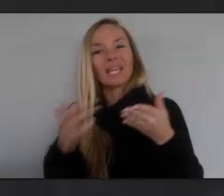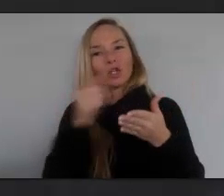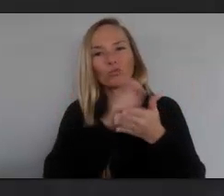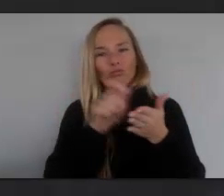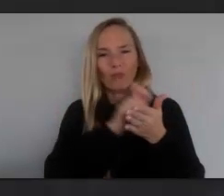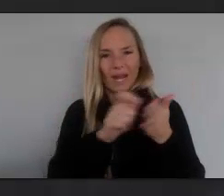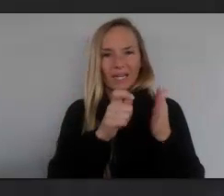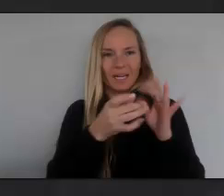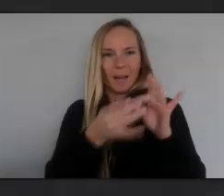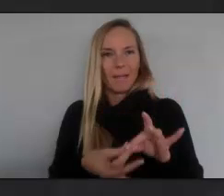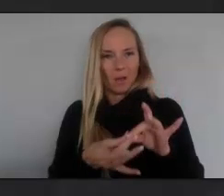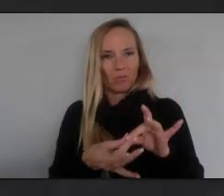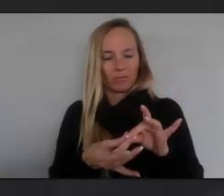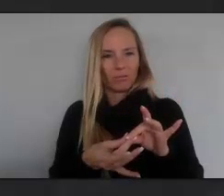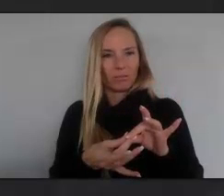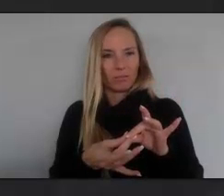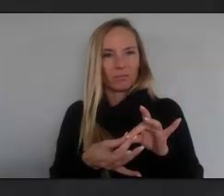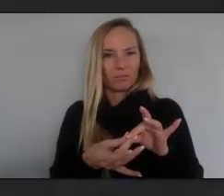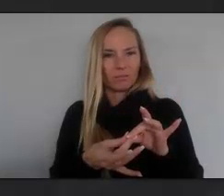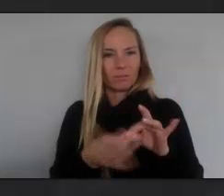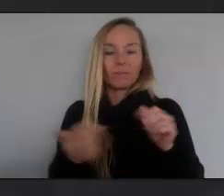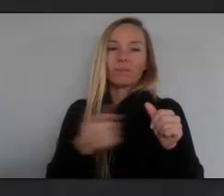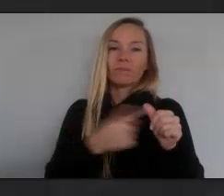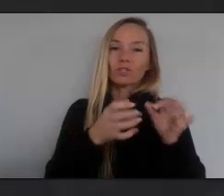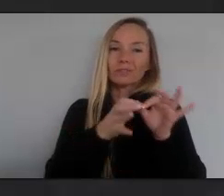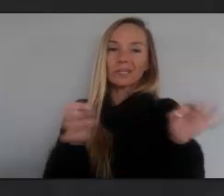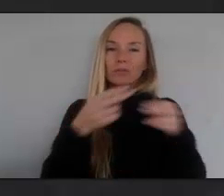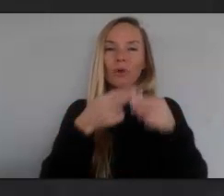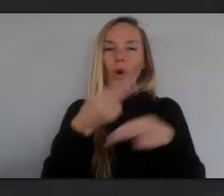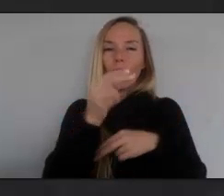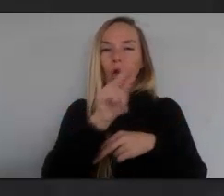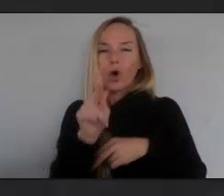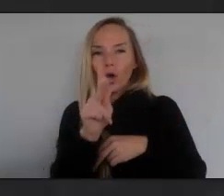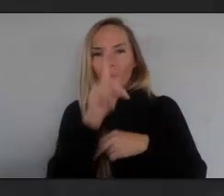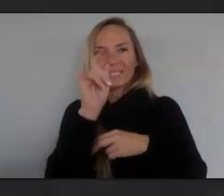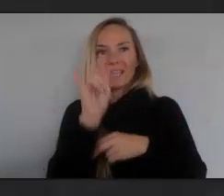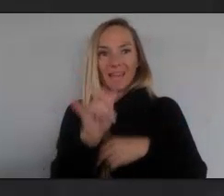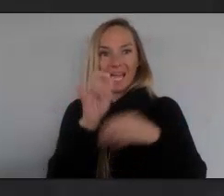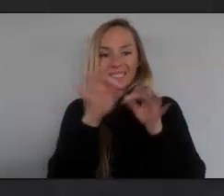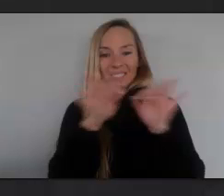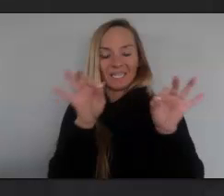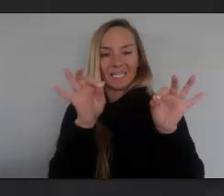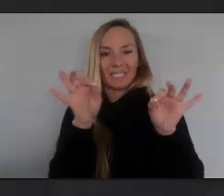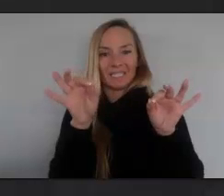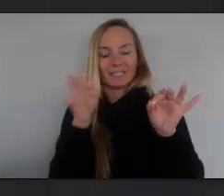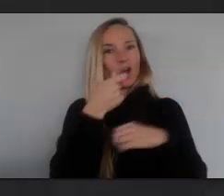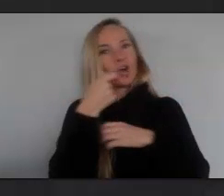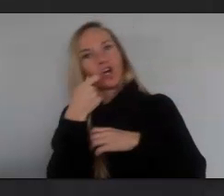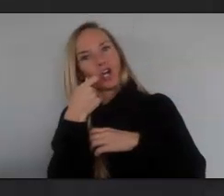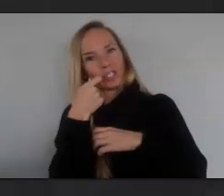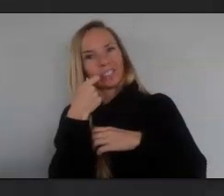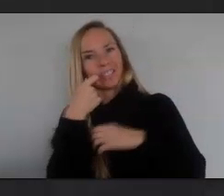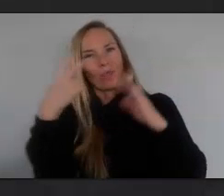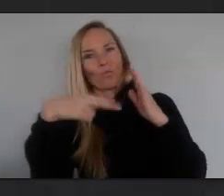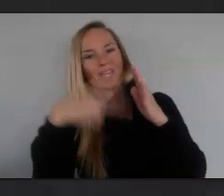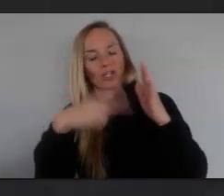about. We call the first sentence of an essay the hook because this sentence hooks or catches the reader's attention and